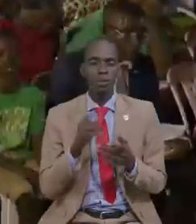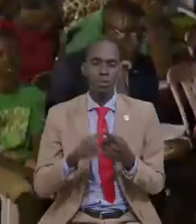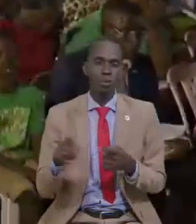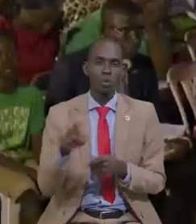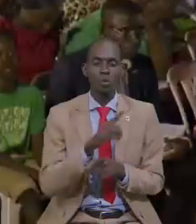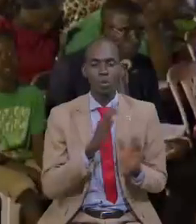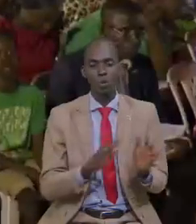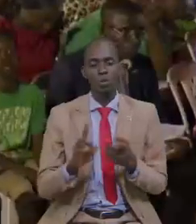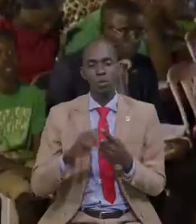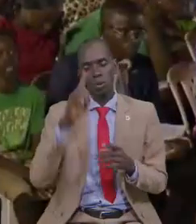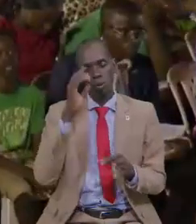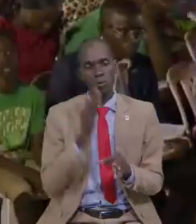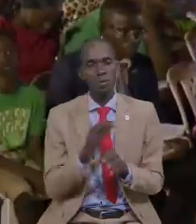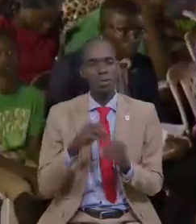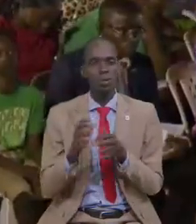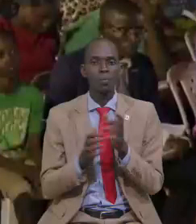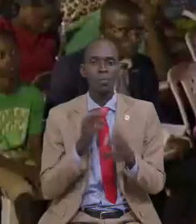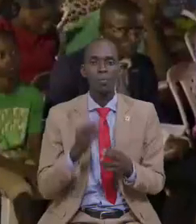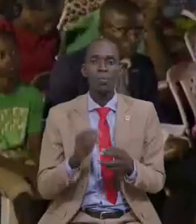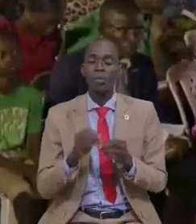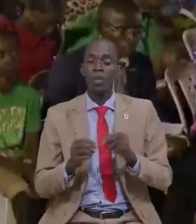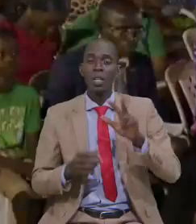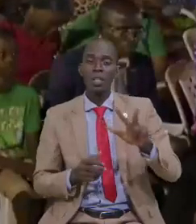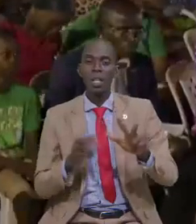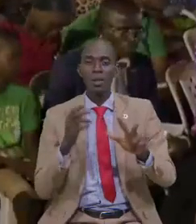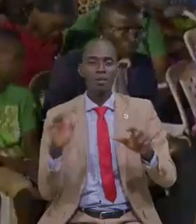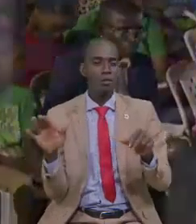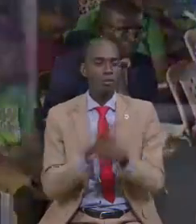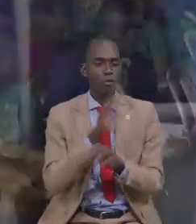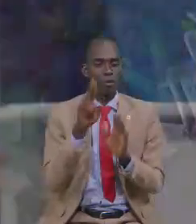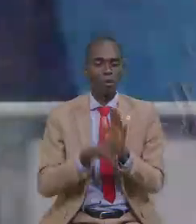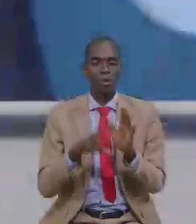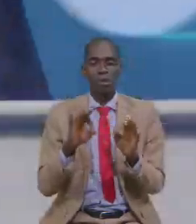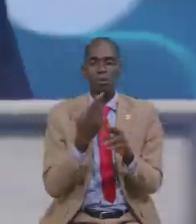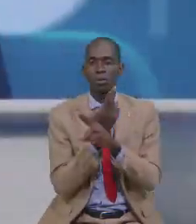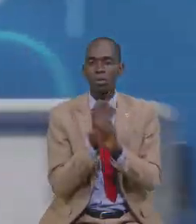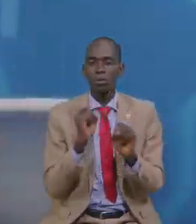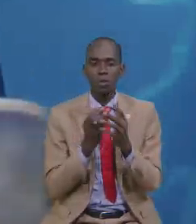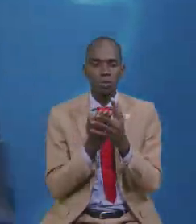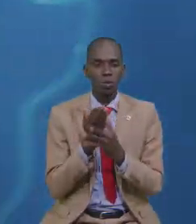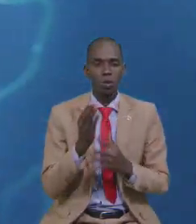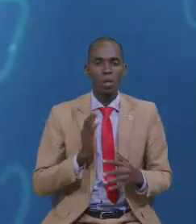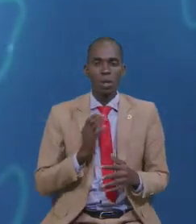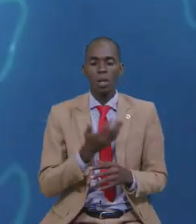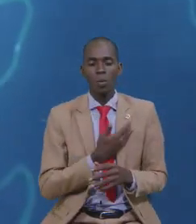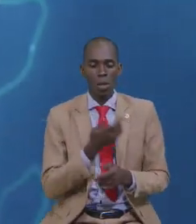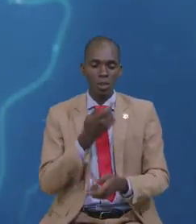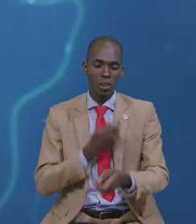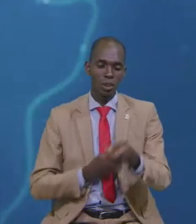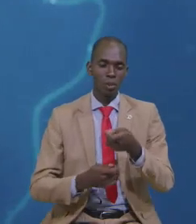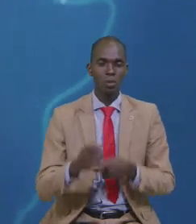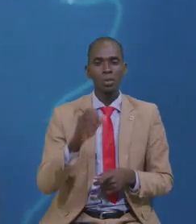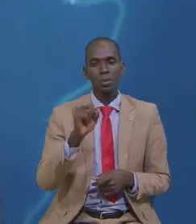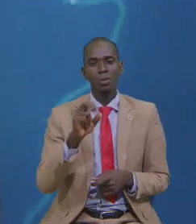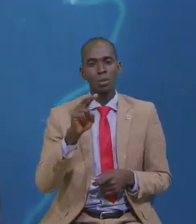three, fullness of redemption. The fullness of redemption through our substitute. Let's look at